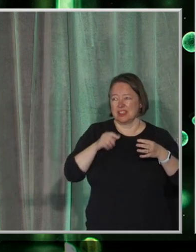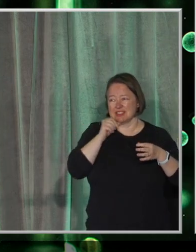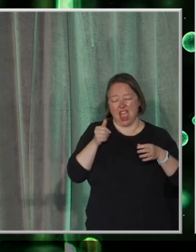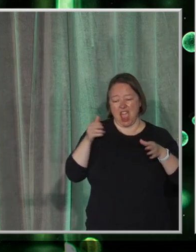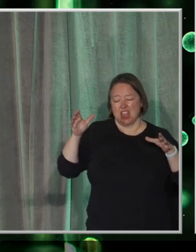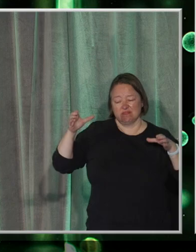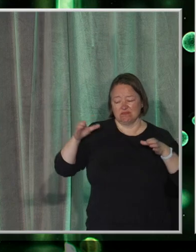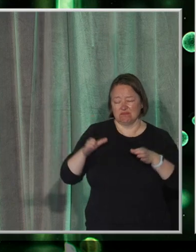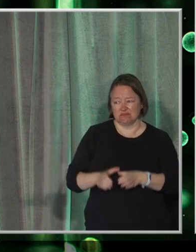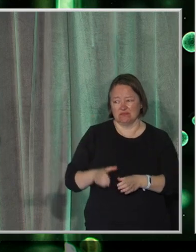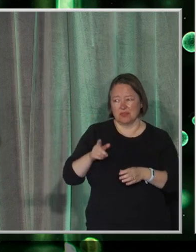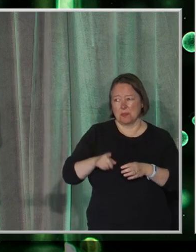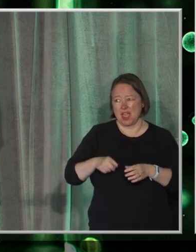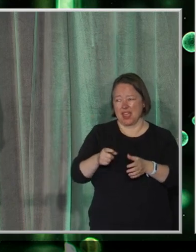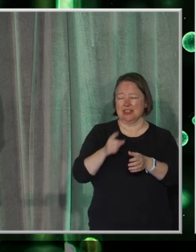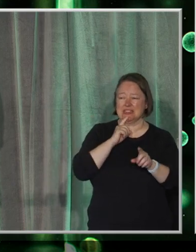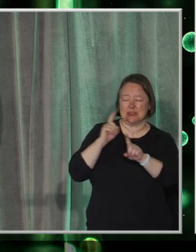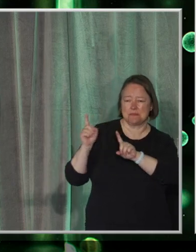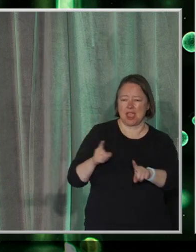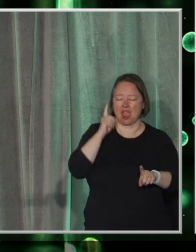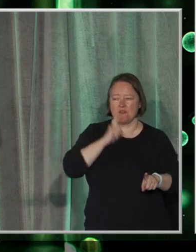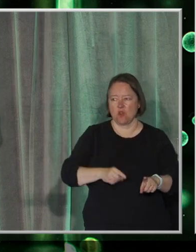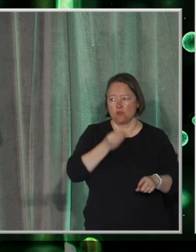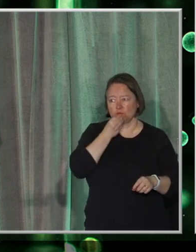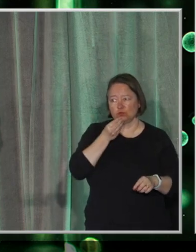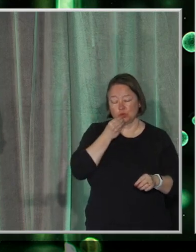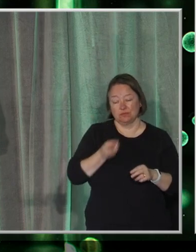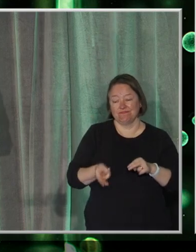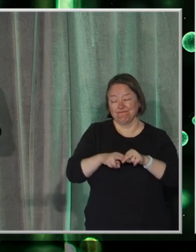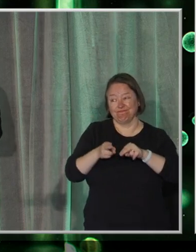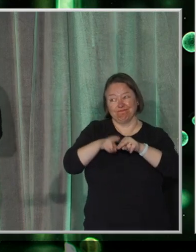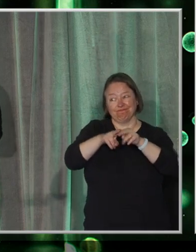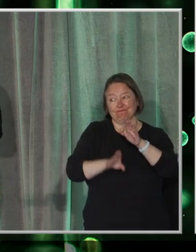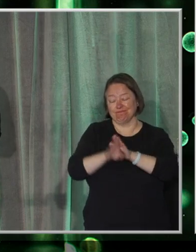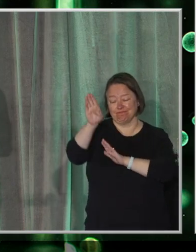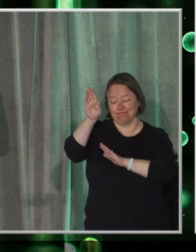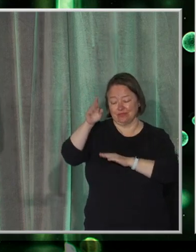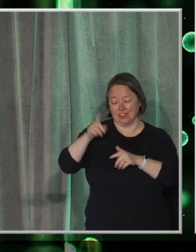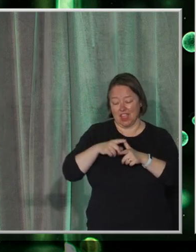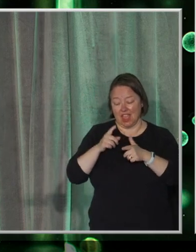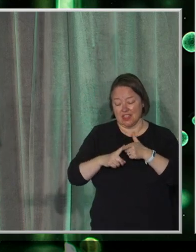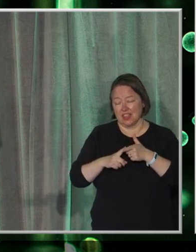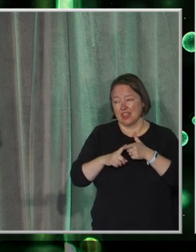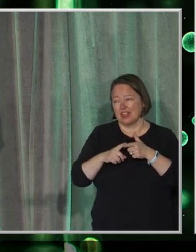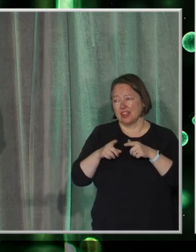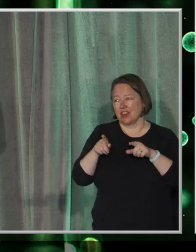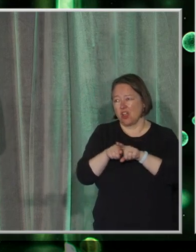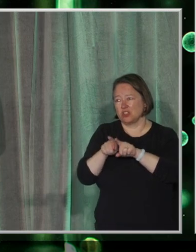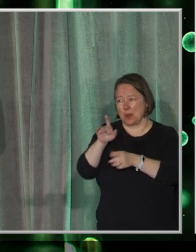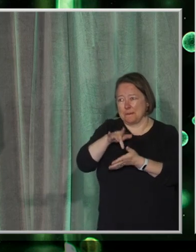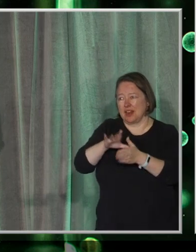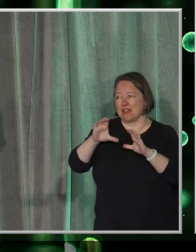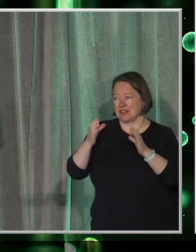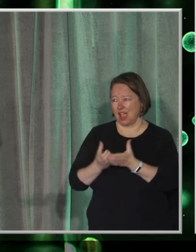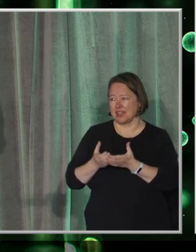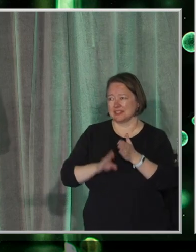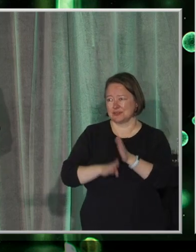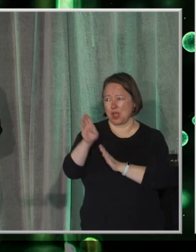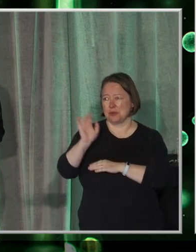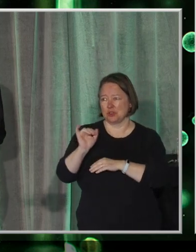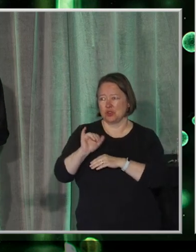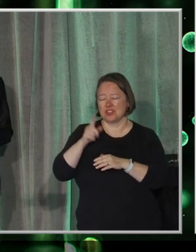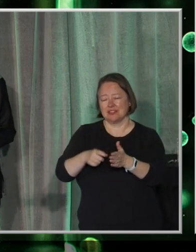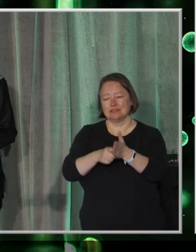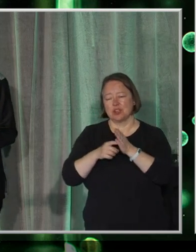also there is the increasing demand of meat-based product. As the country that is developing, there is the middle class that is developing, which demands